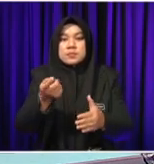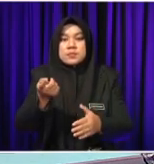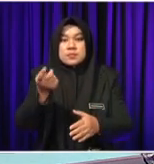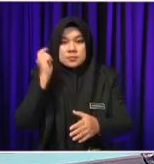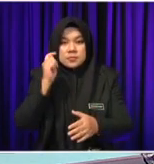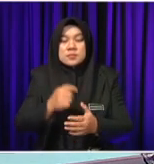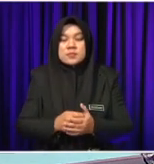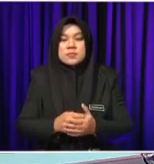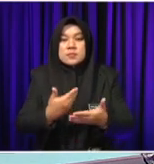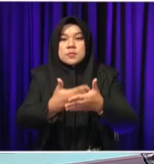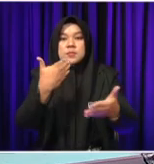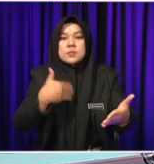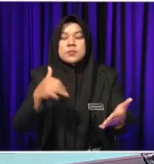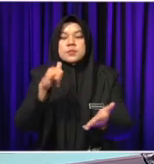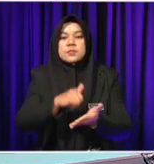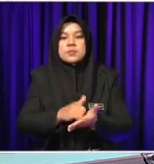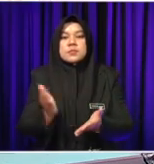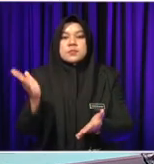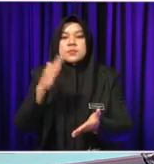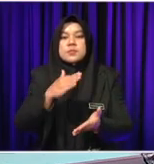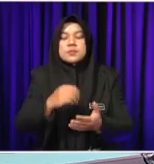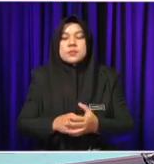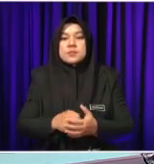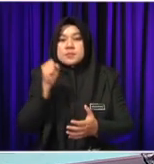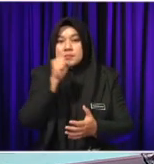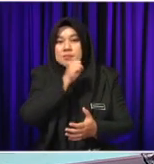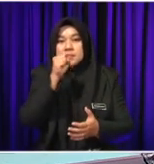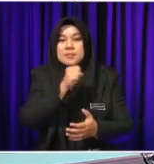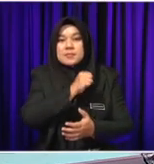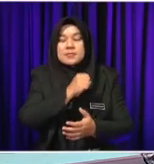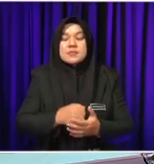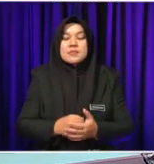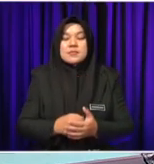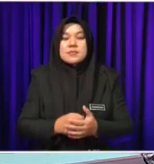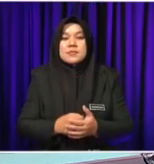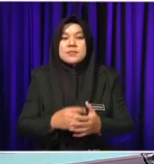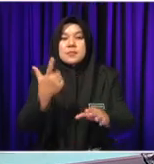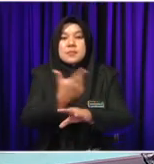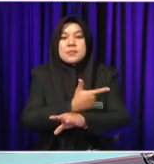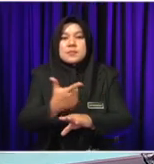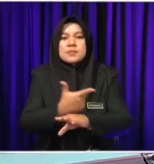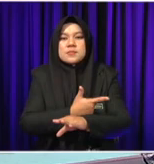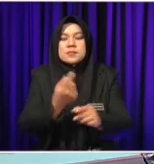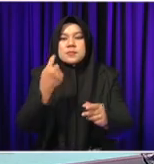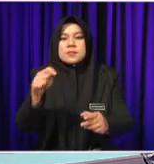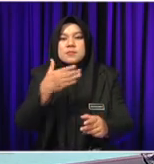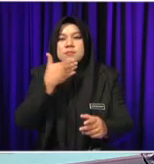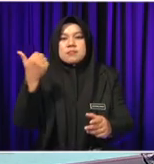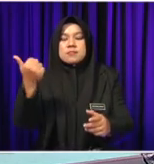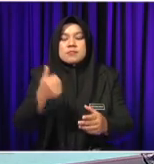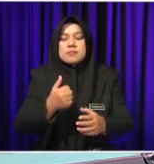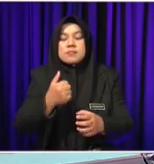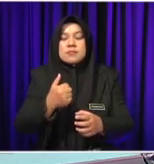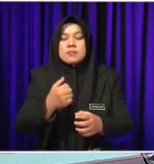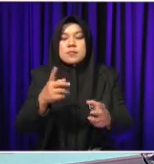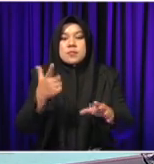So before that, let us enjoy singing this beautiful number, which I think is the best to present our Mother